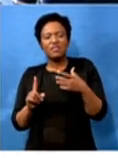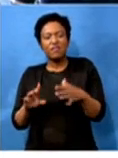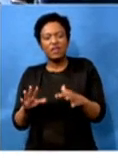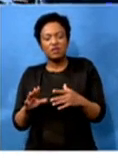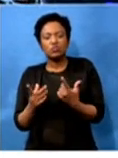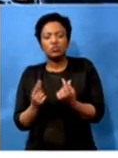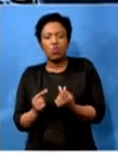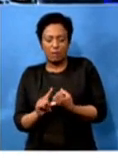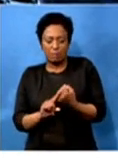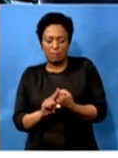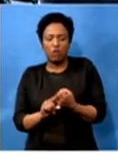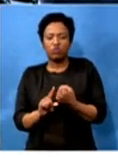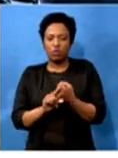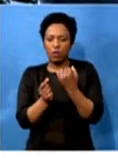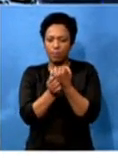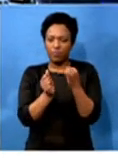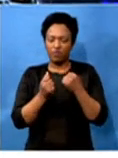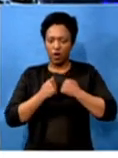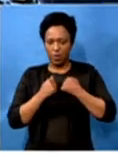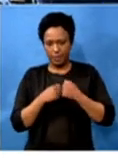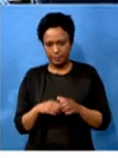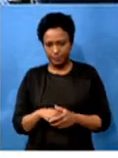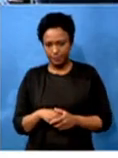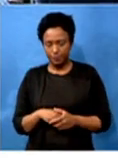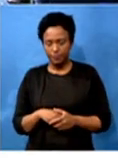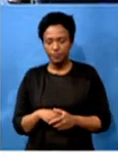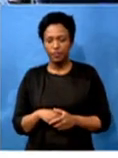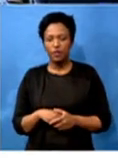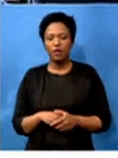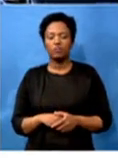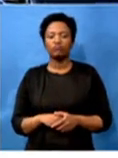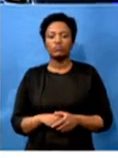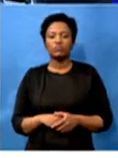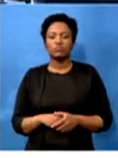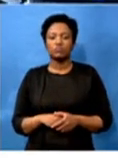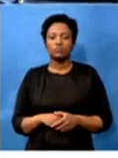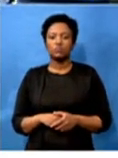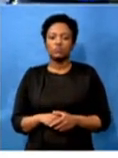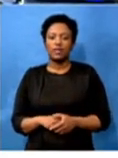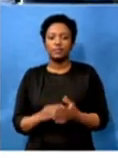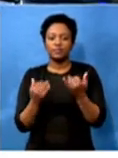today. Indeed. All right, I believe we're quickly going to take sport with Valen,